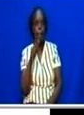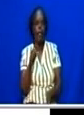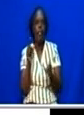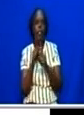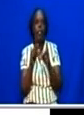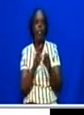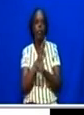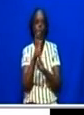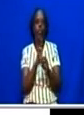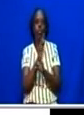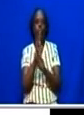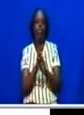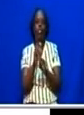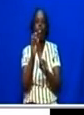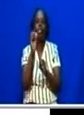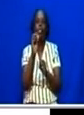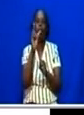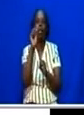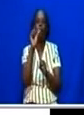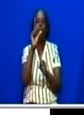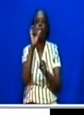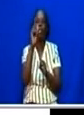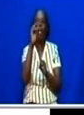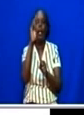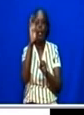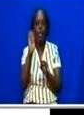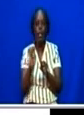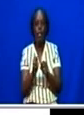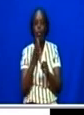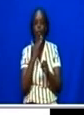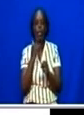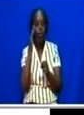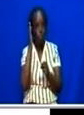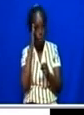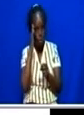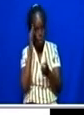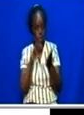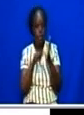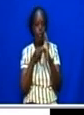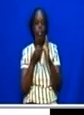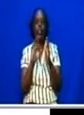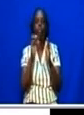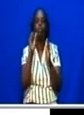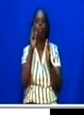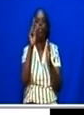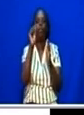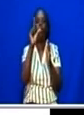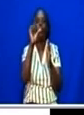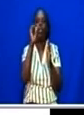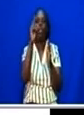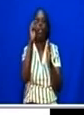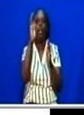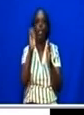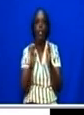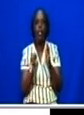term used in testing is to outline. So we need also to know what it means by outlining. So